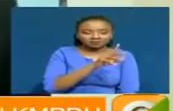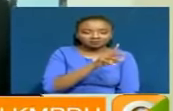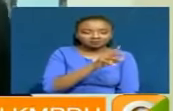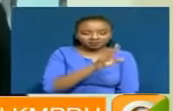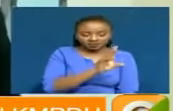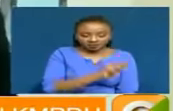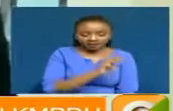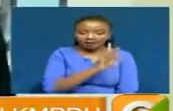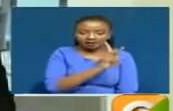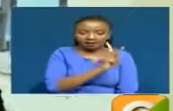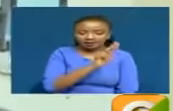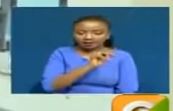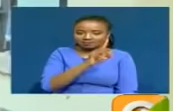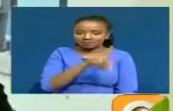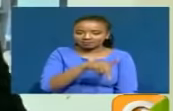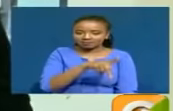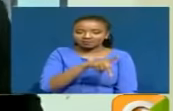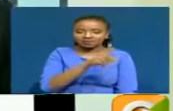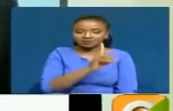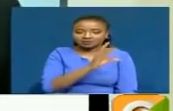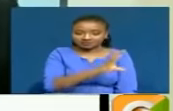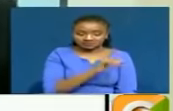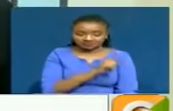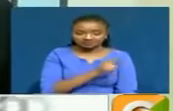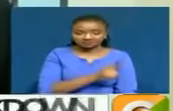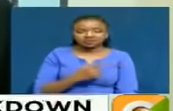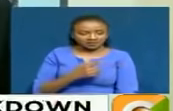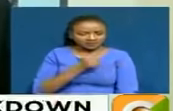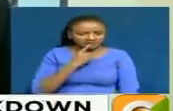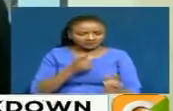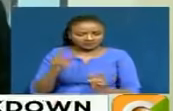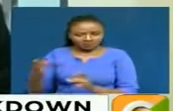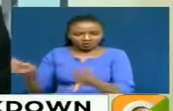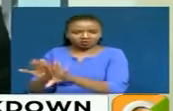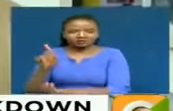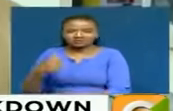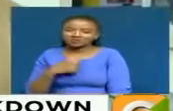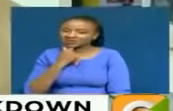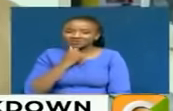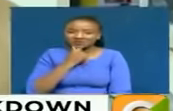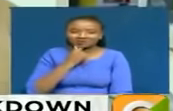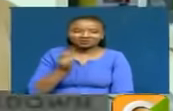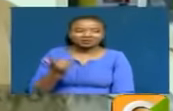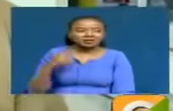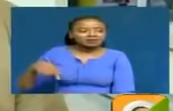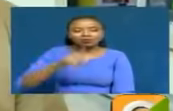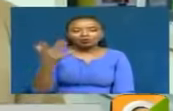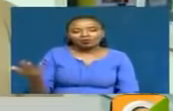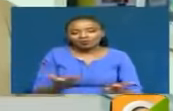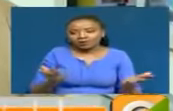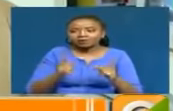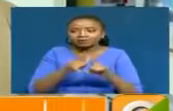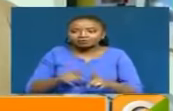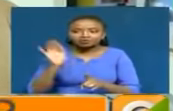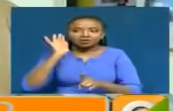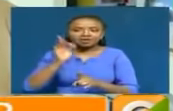concerned where we will take this patient, because we know that the right to healthcare supersedes allegations. Leo kusikia kwamba mtu anasema kwamba